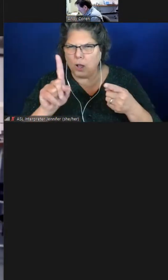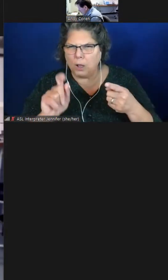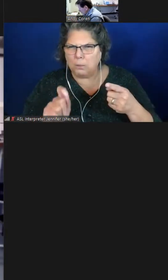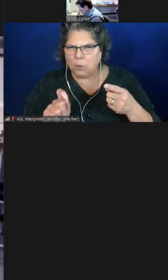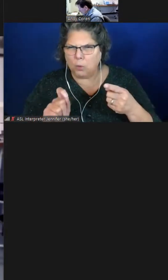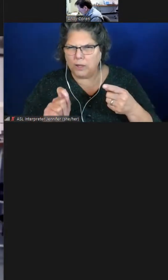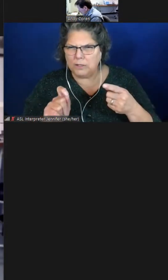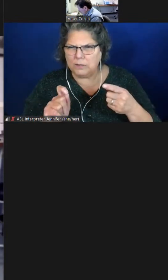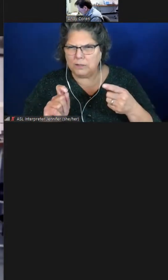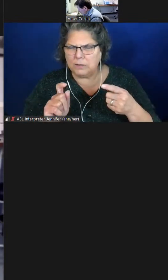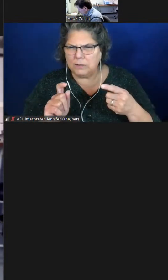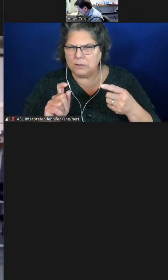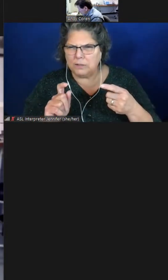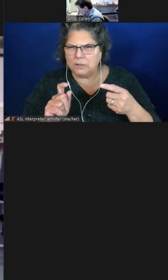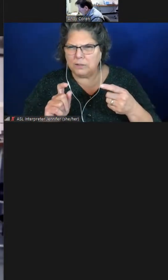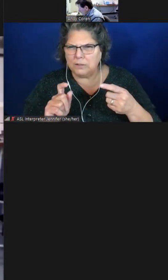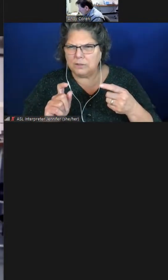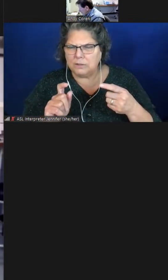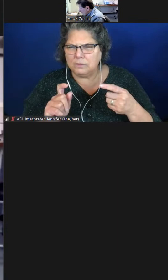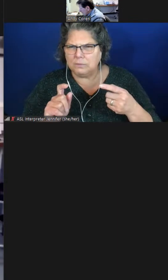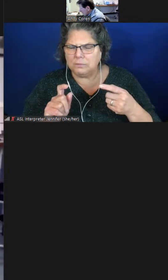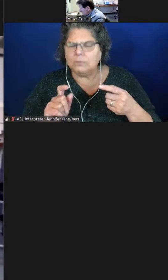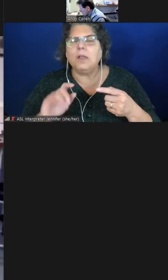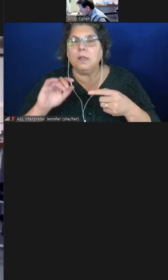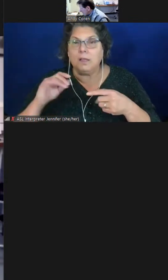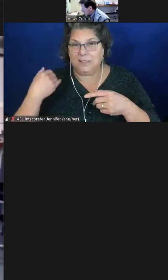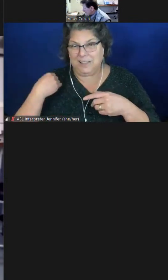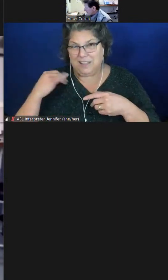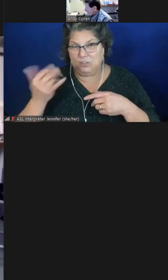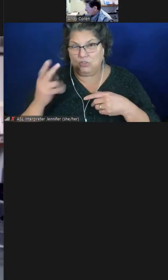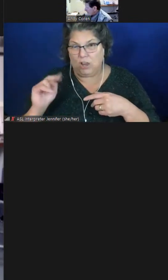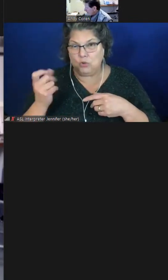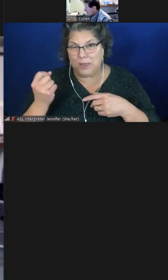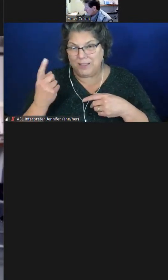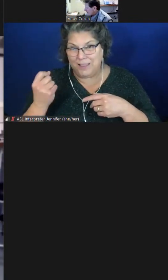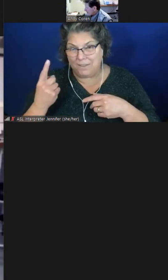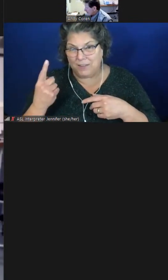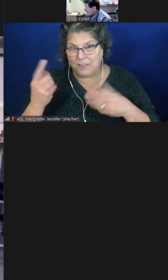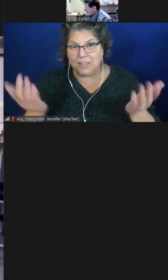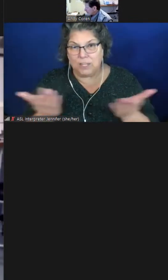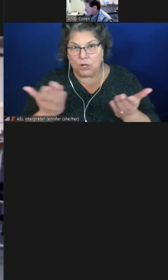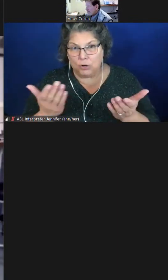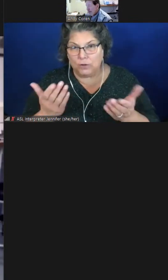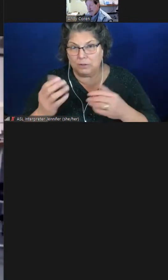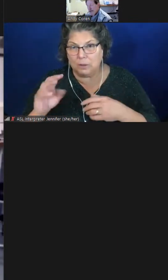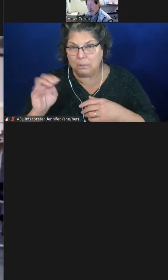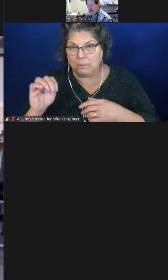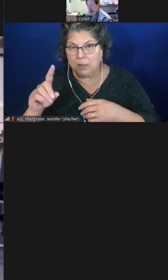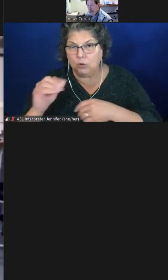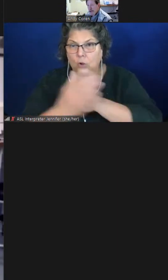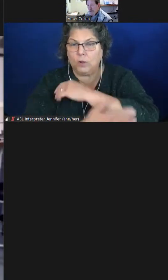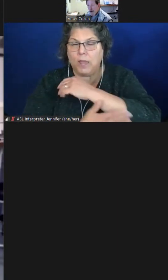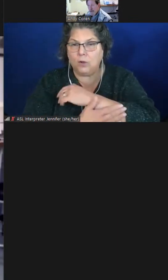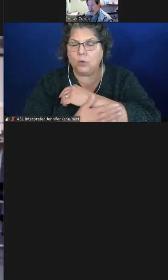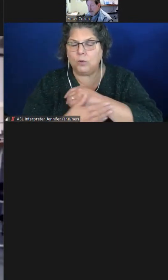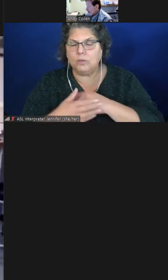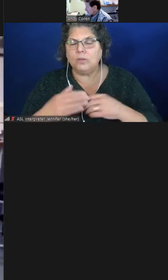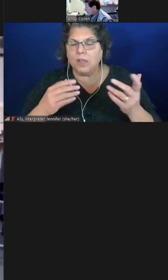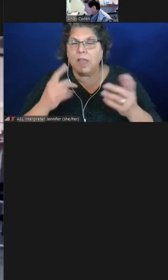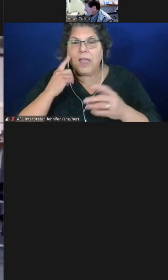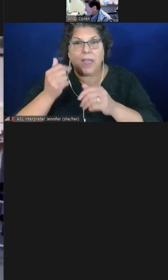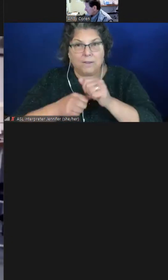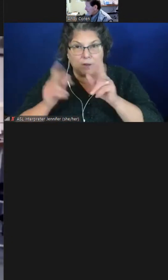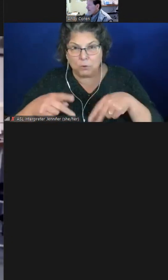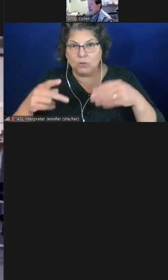So we are still, so on January 11th in Mendocino County, our R effective is 1.69. So for every person